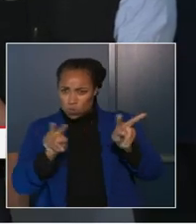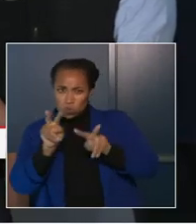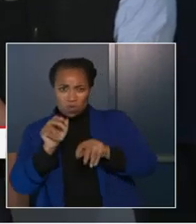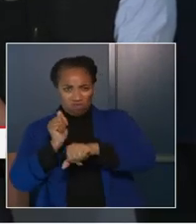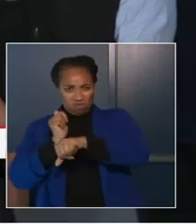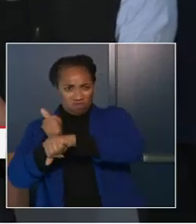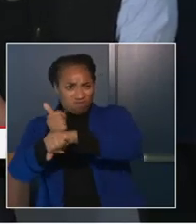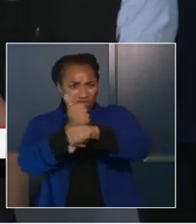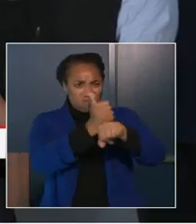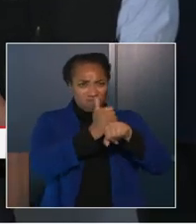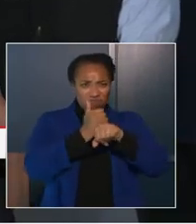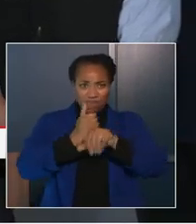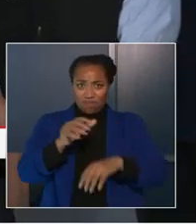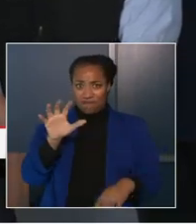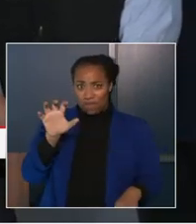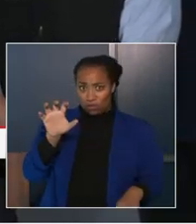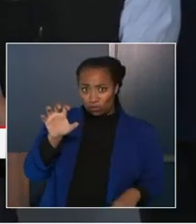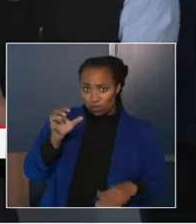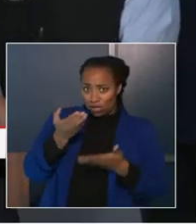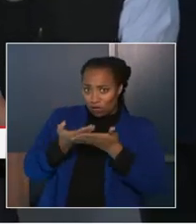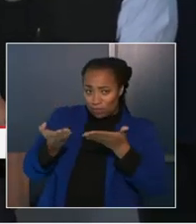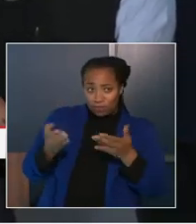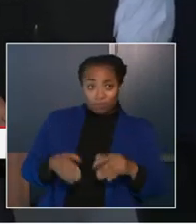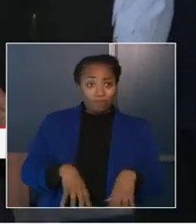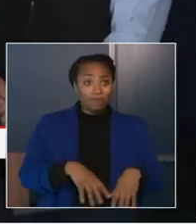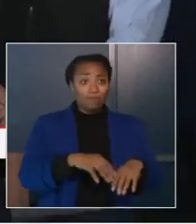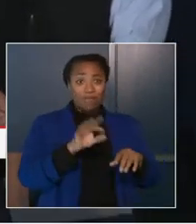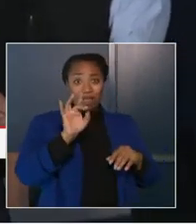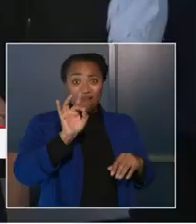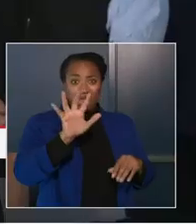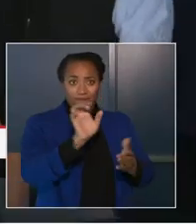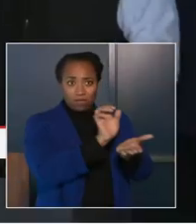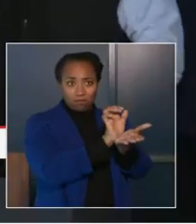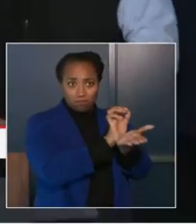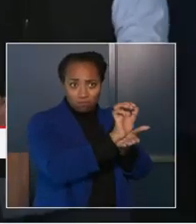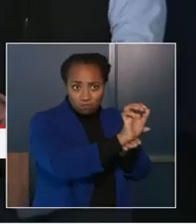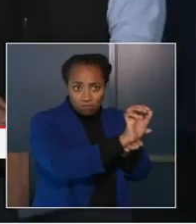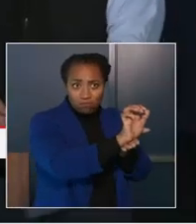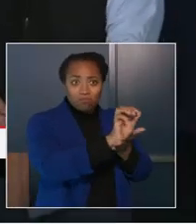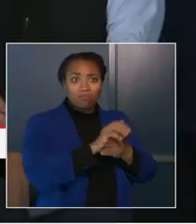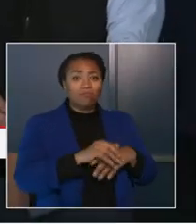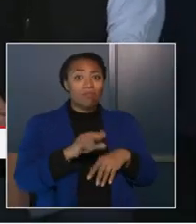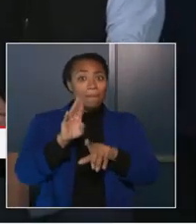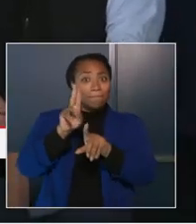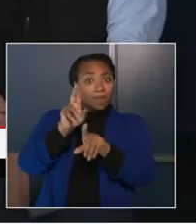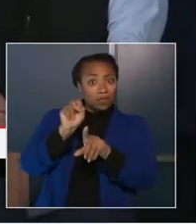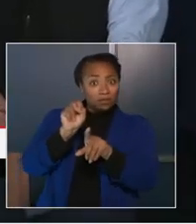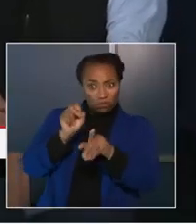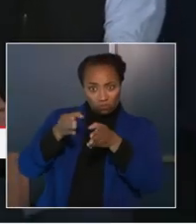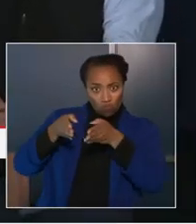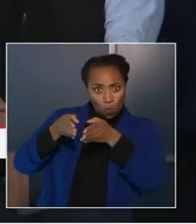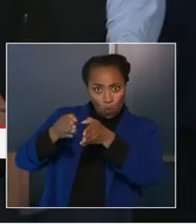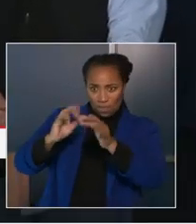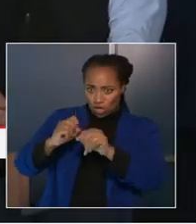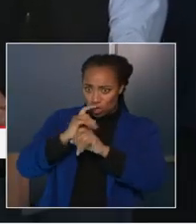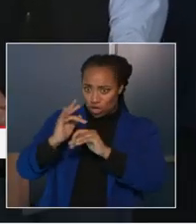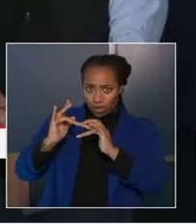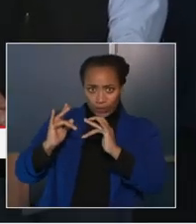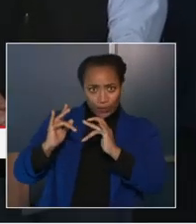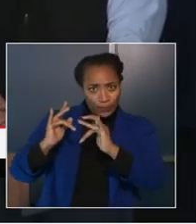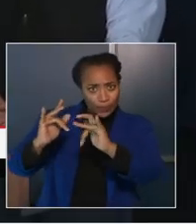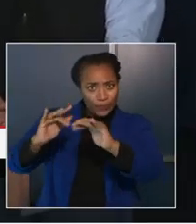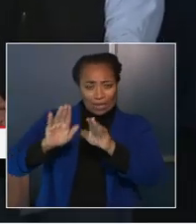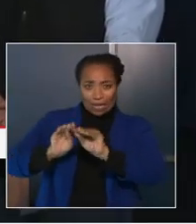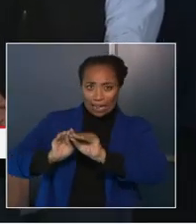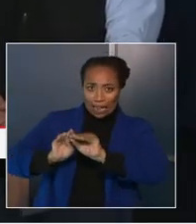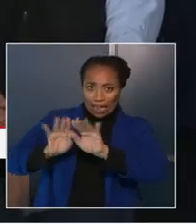really concentrating on our busways, sidewalks, all the areas around our stations and where we really move a lot of people. We have